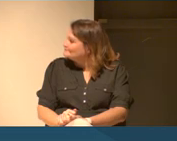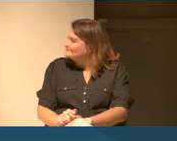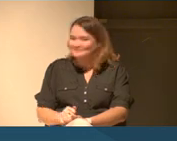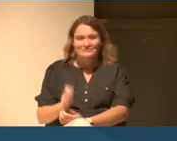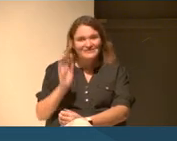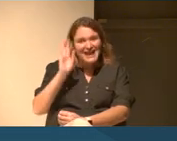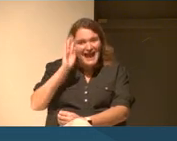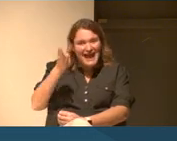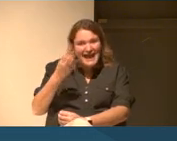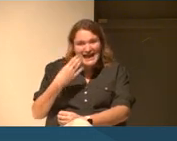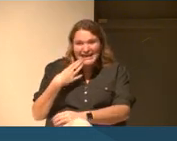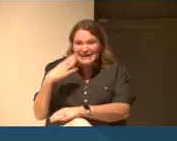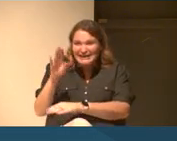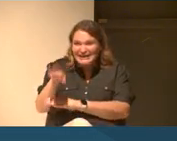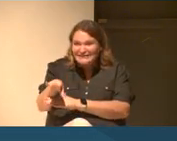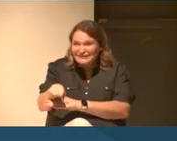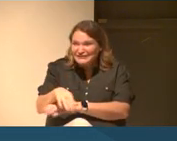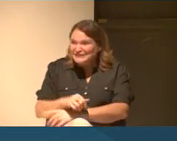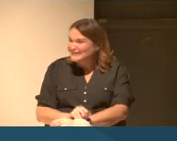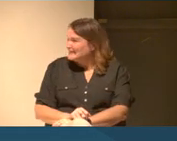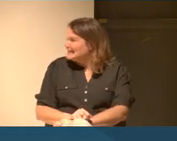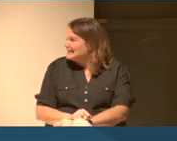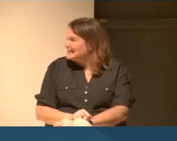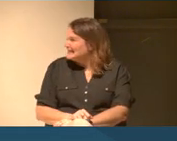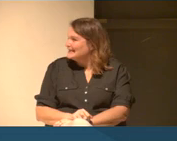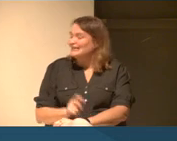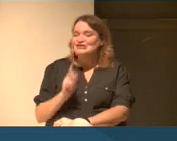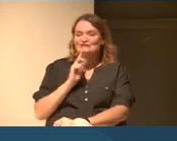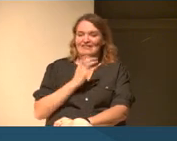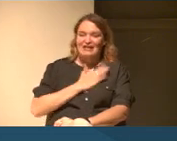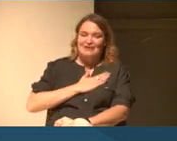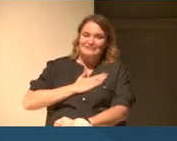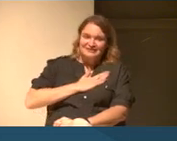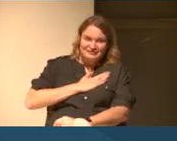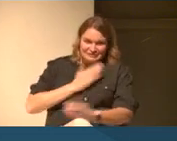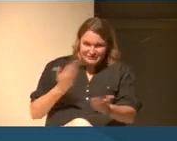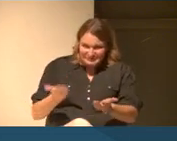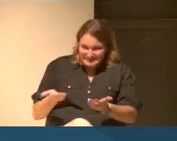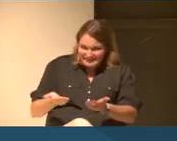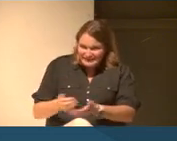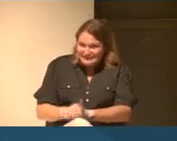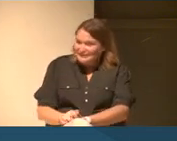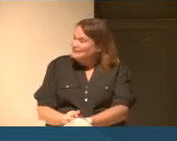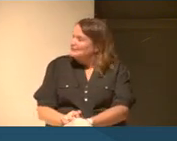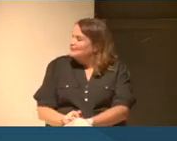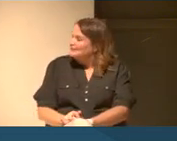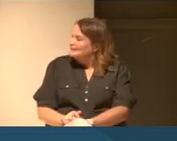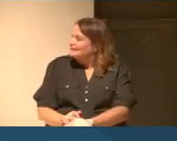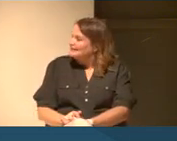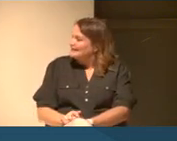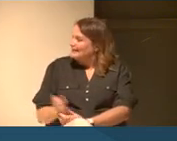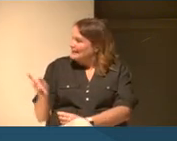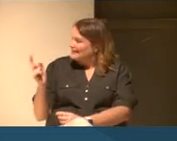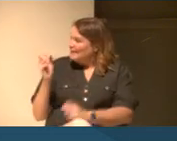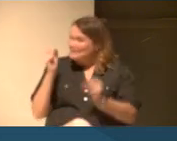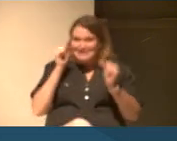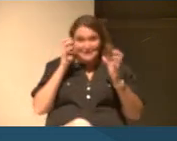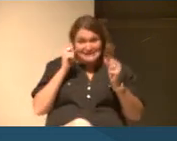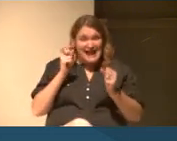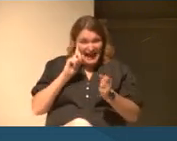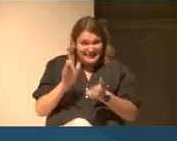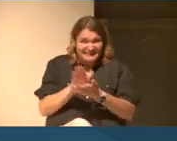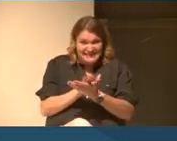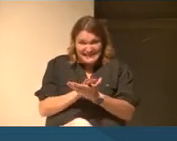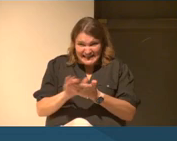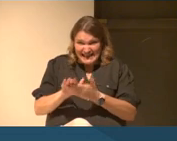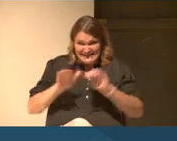Hi, good afternoon. It's really a pleasure to be here. And that was an amazing, I think that's the nicest introduction